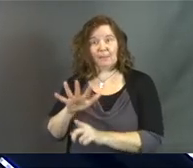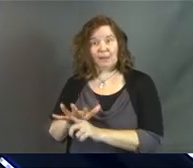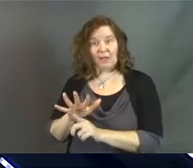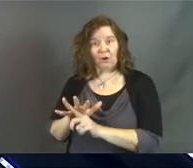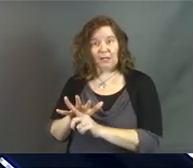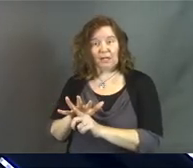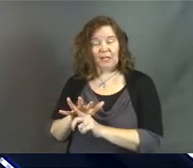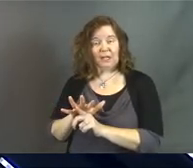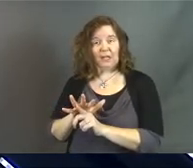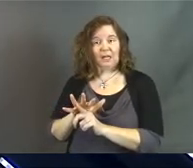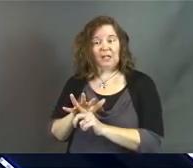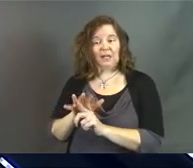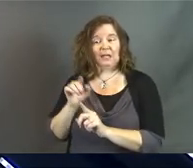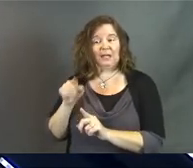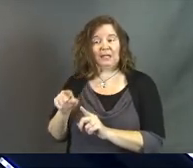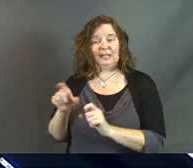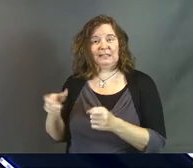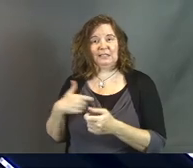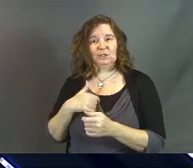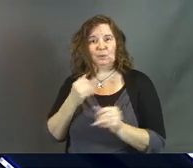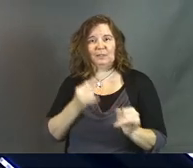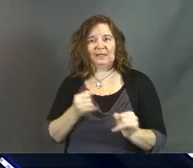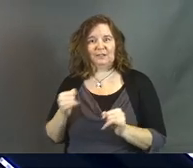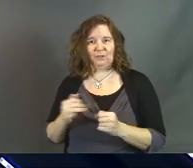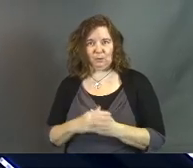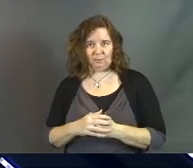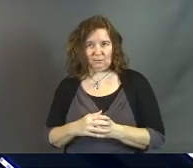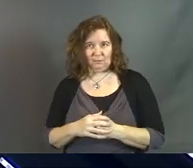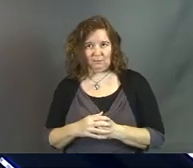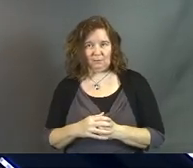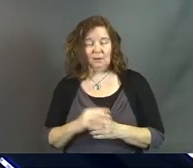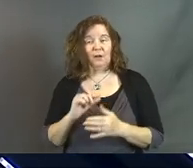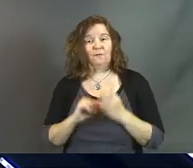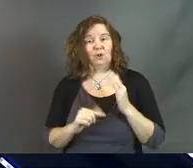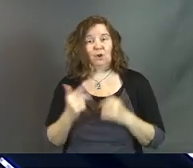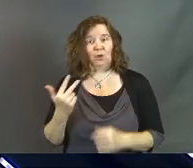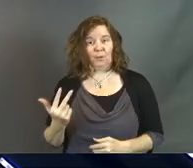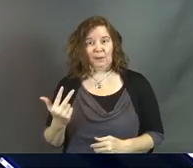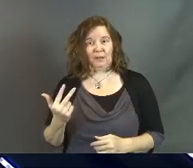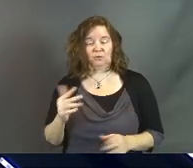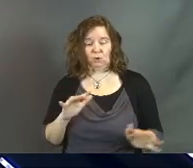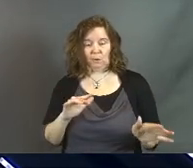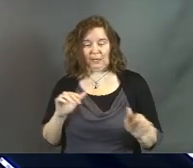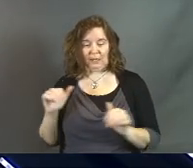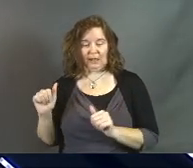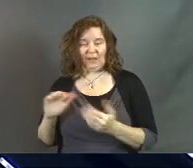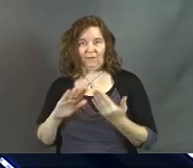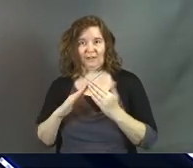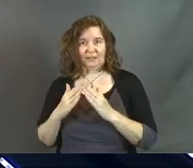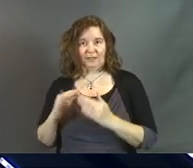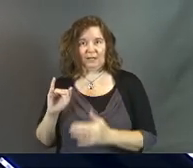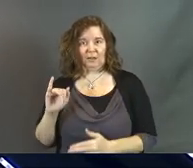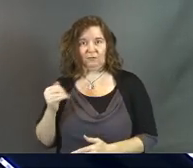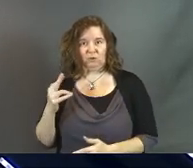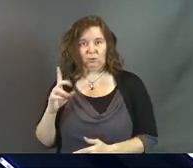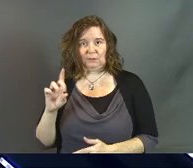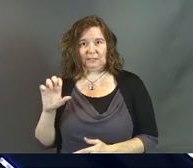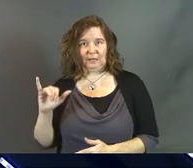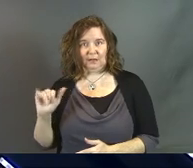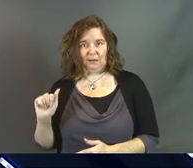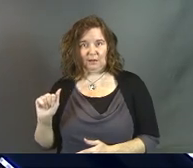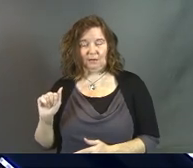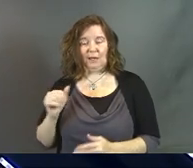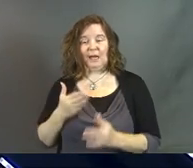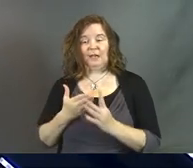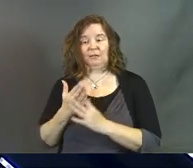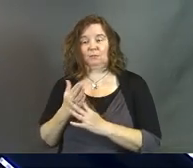popularity, he deals with an individual. Verse 3, so he left Judea, and he returned to Galilee. And he had to